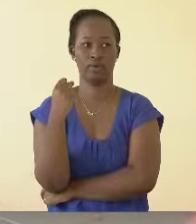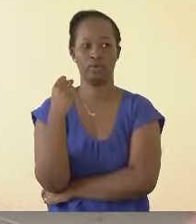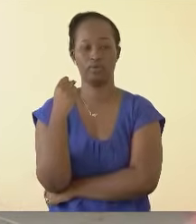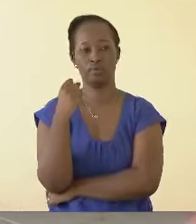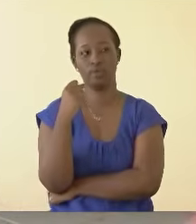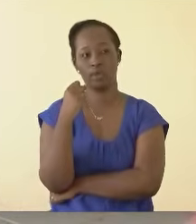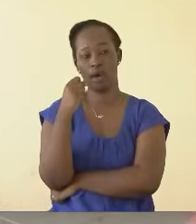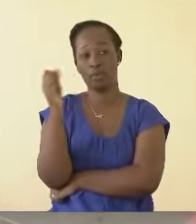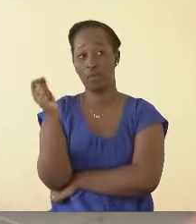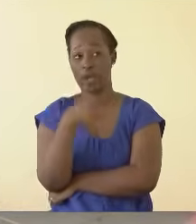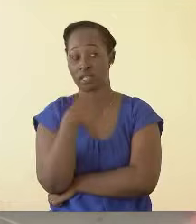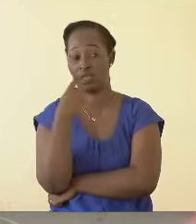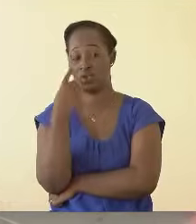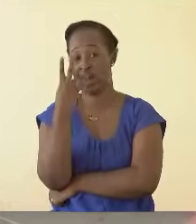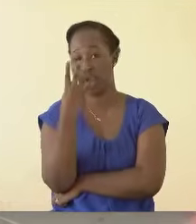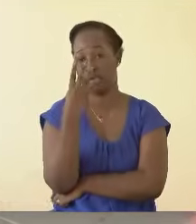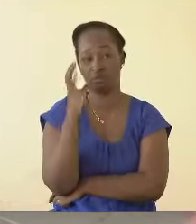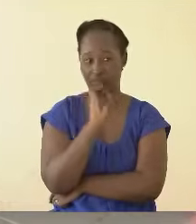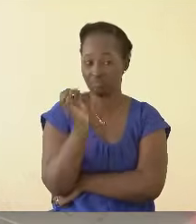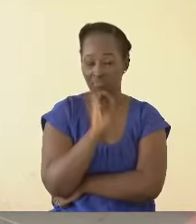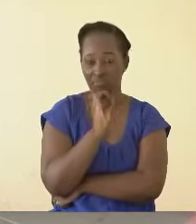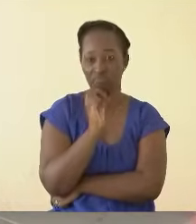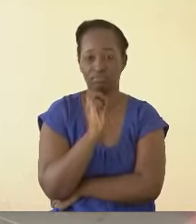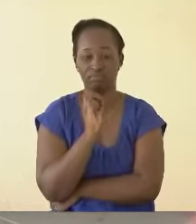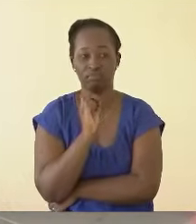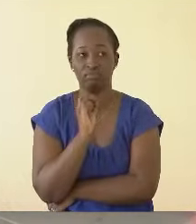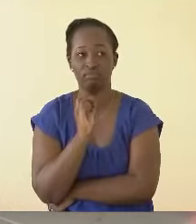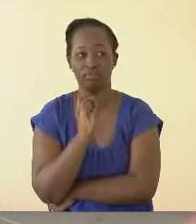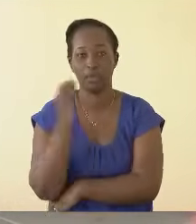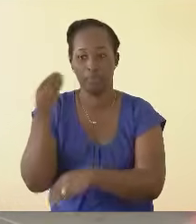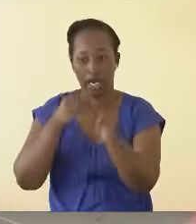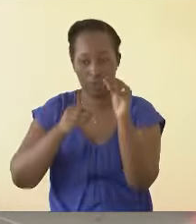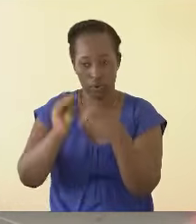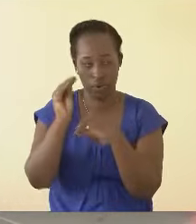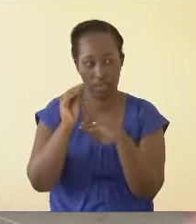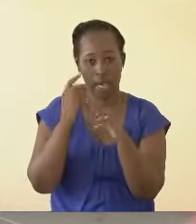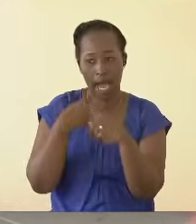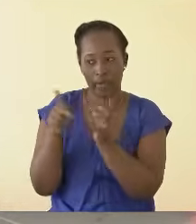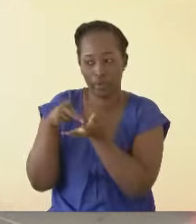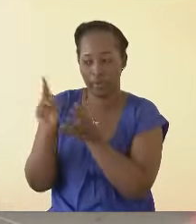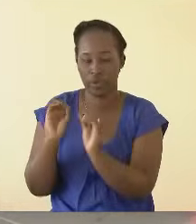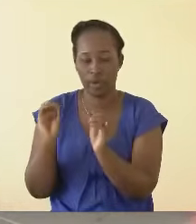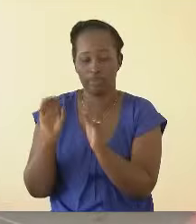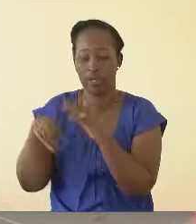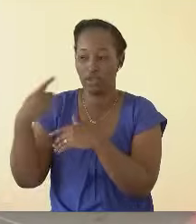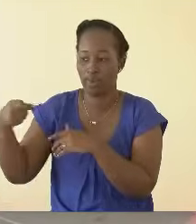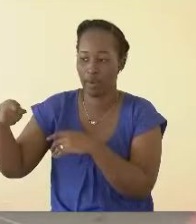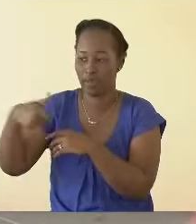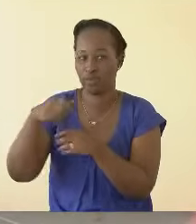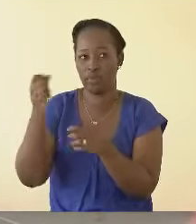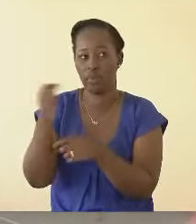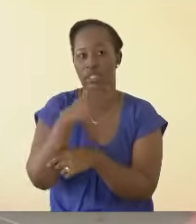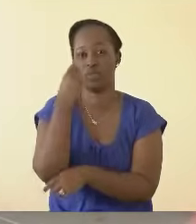Nothing was received here. Goods were sold on credit in April worth 200,000, but the payment was received